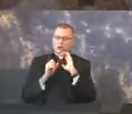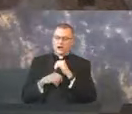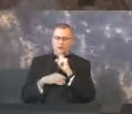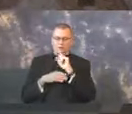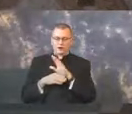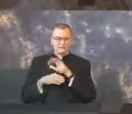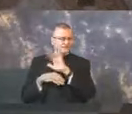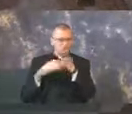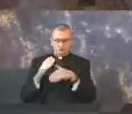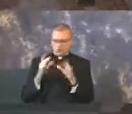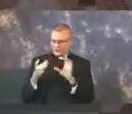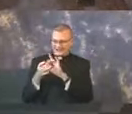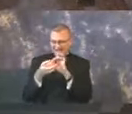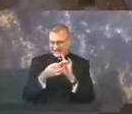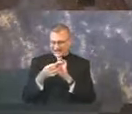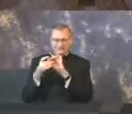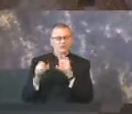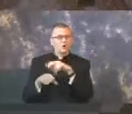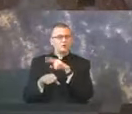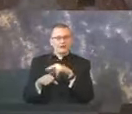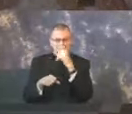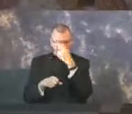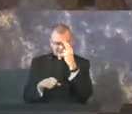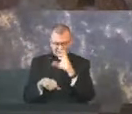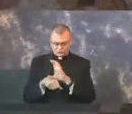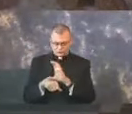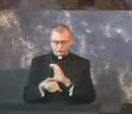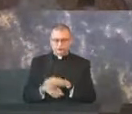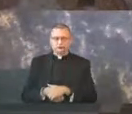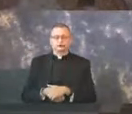nation within the Catholicity of the Church.